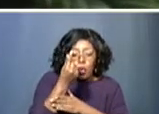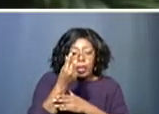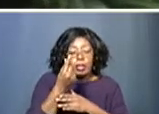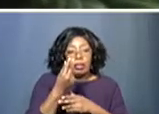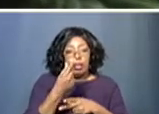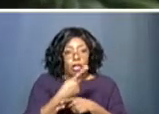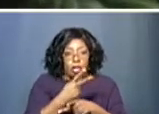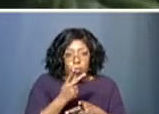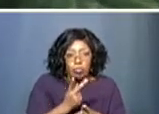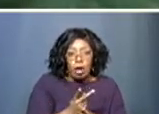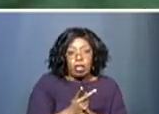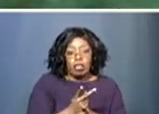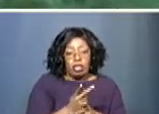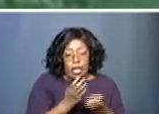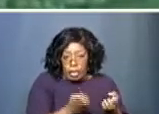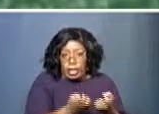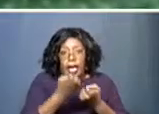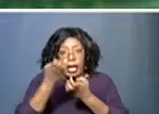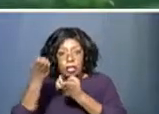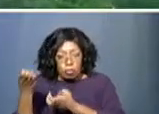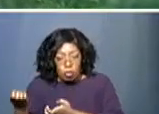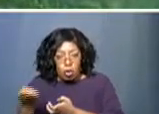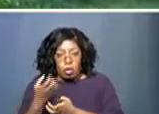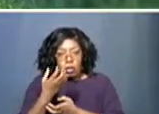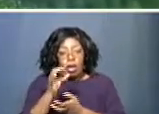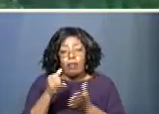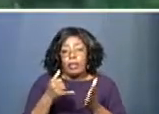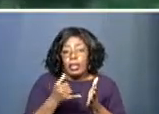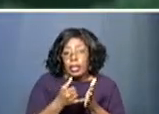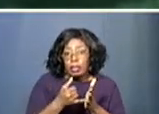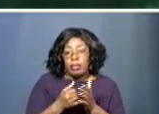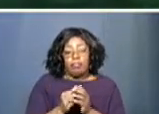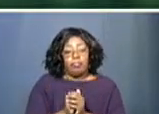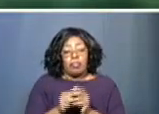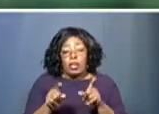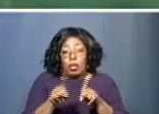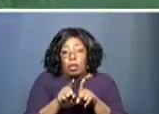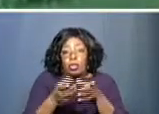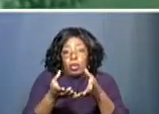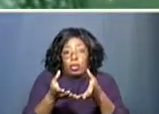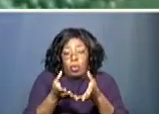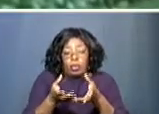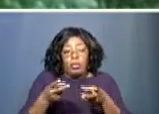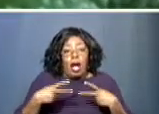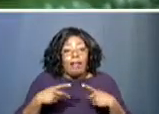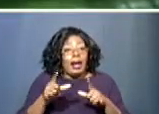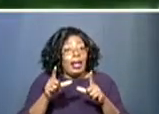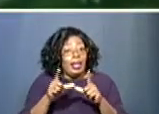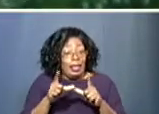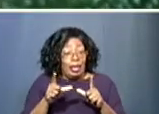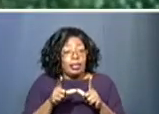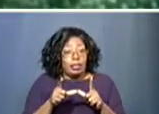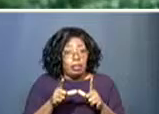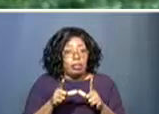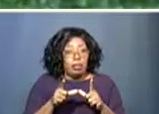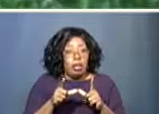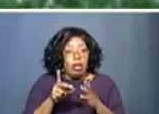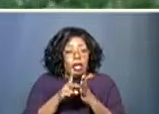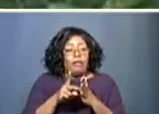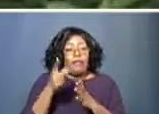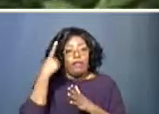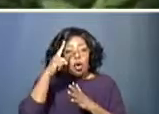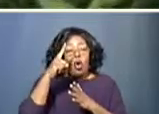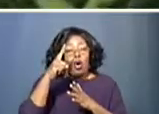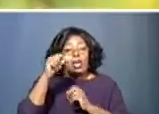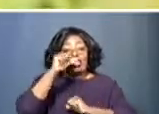production, the export of it. I think you also want to have a licensing regime for science and